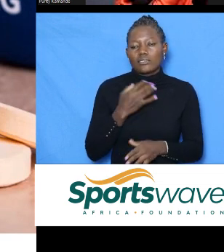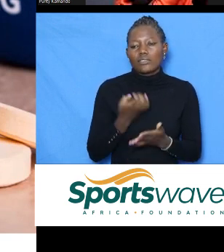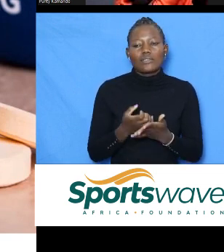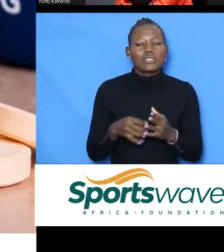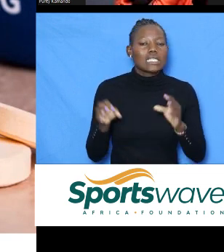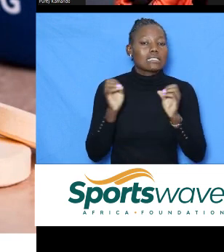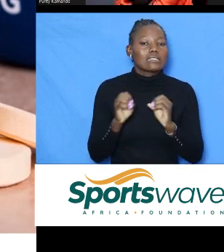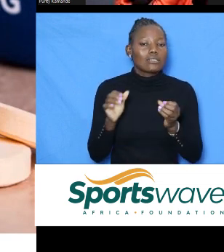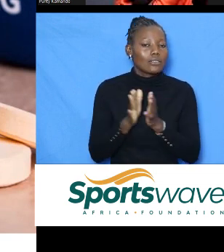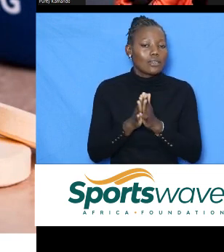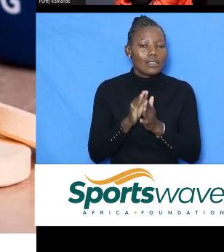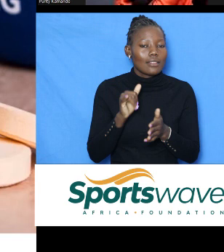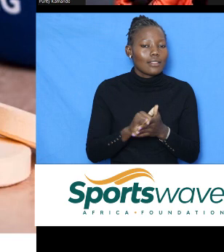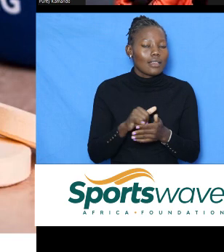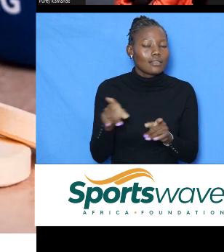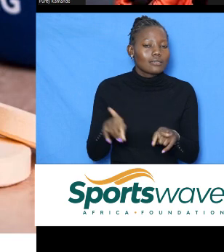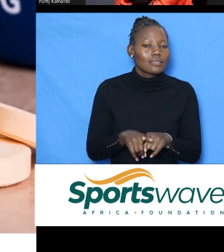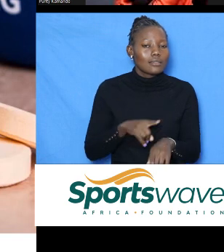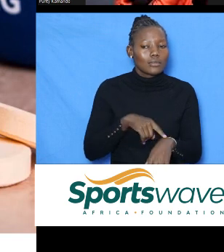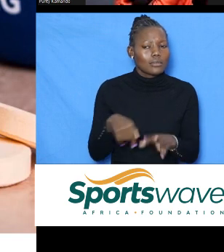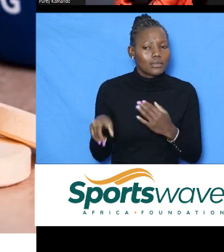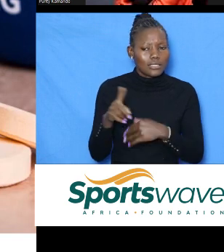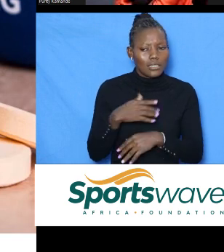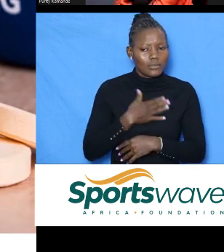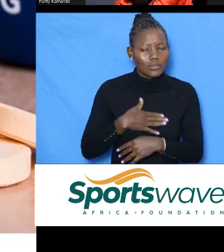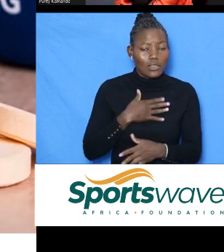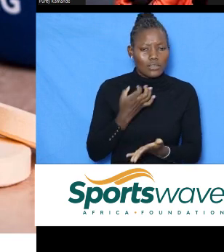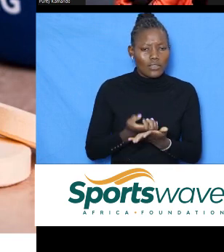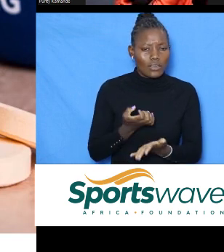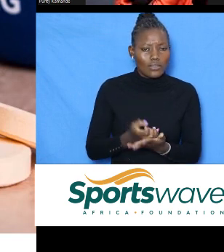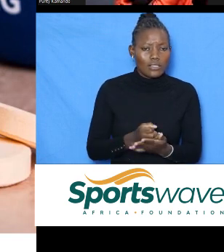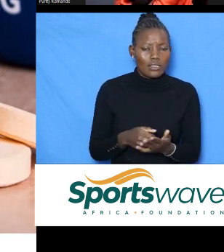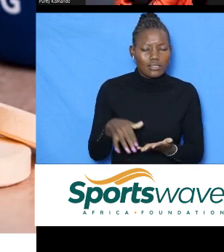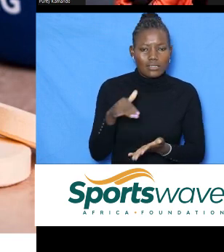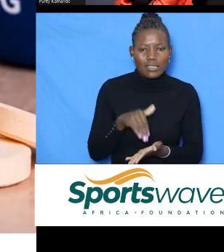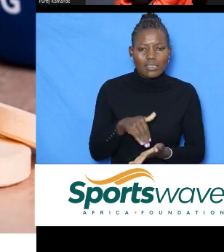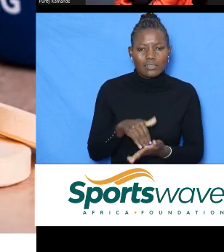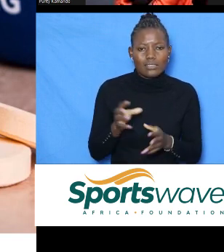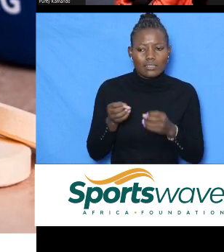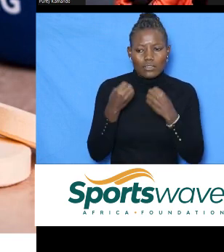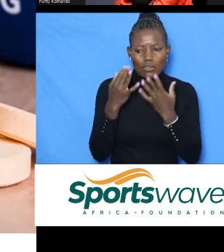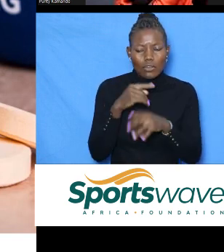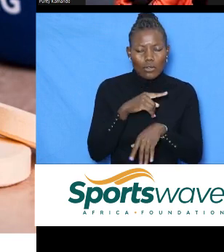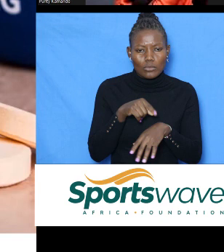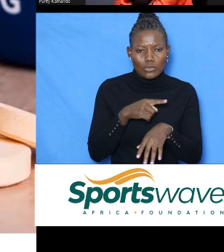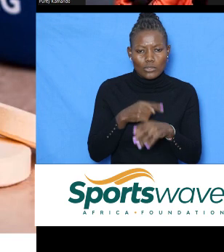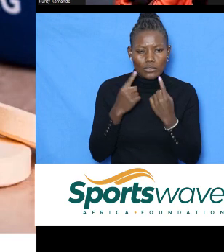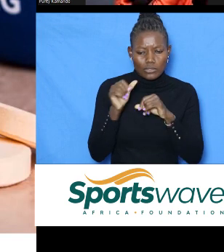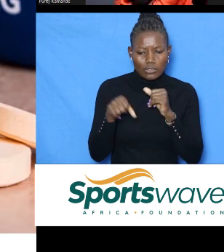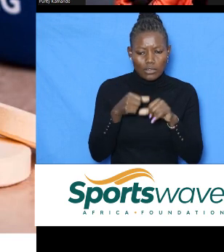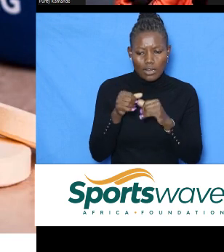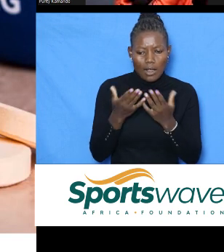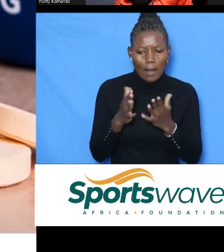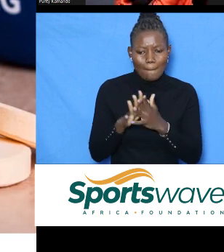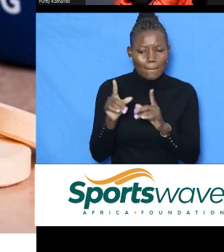this. And that's also, when it comes to scientific evidence, this again informs when we talk of